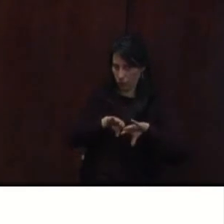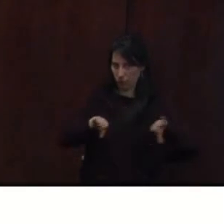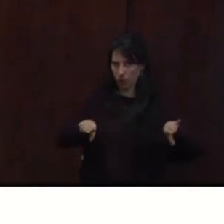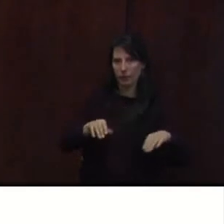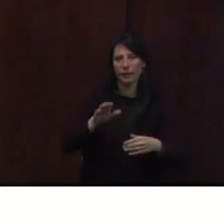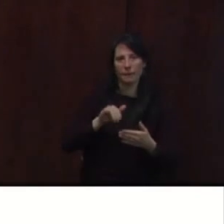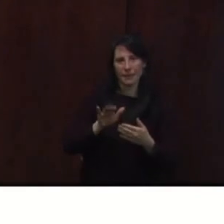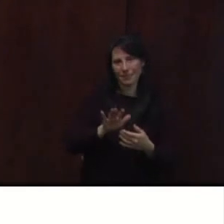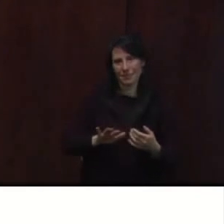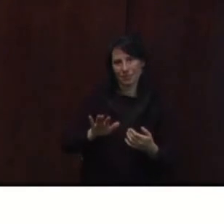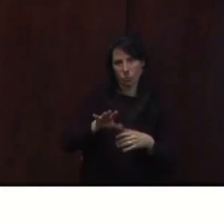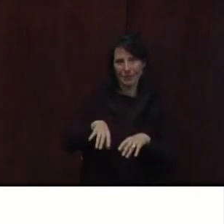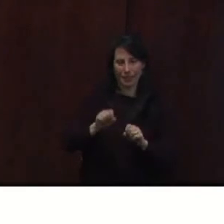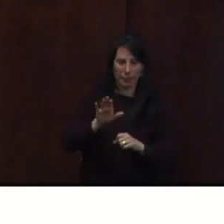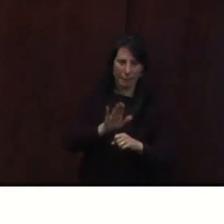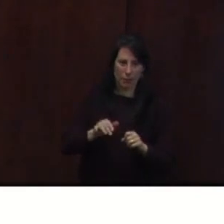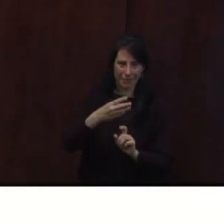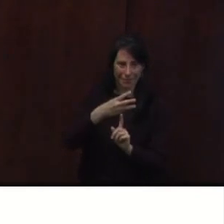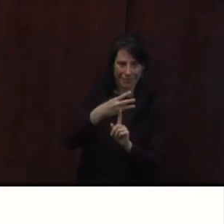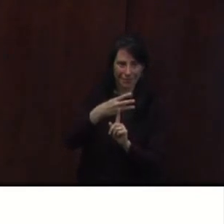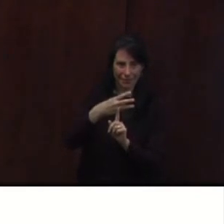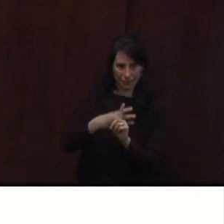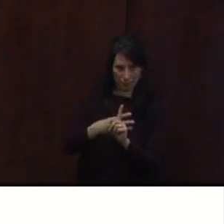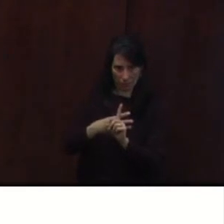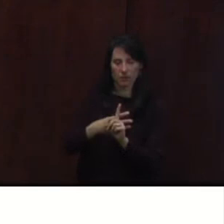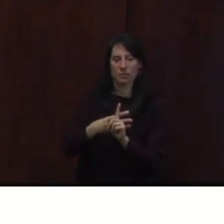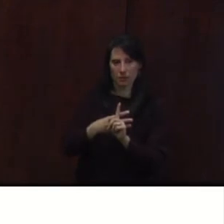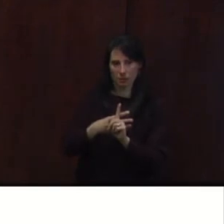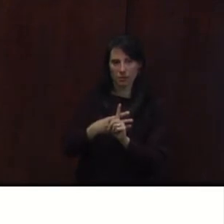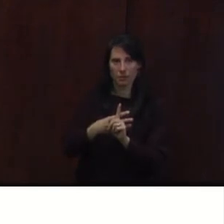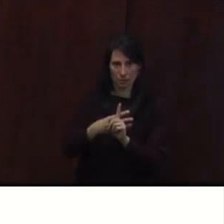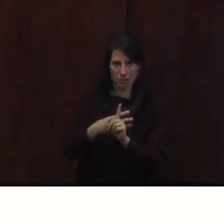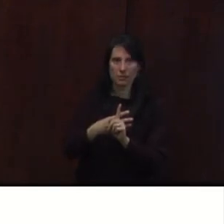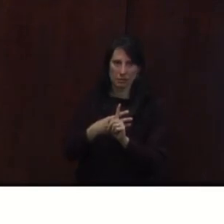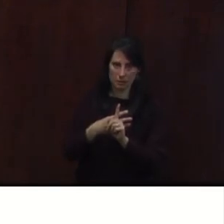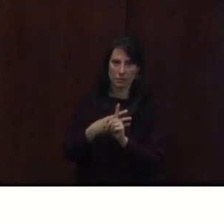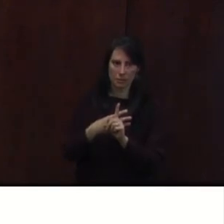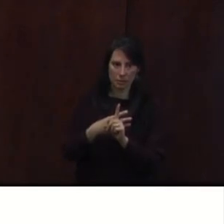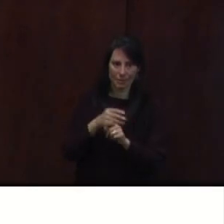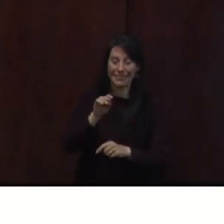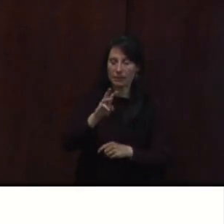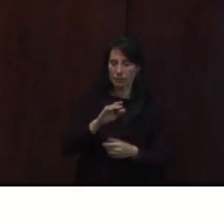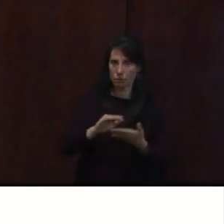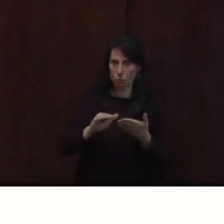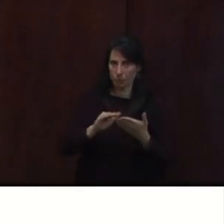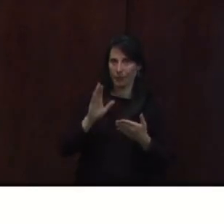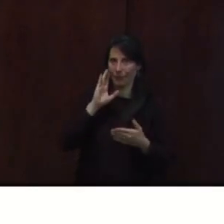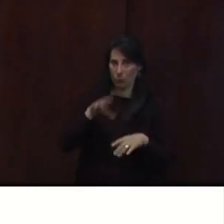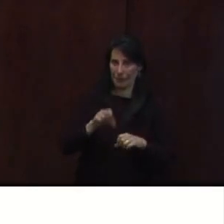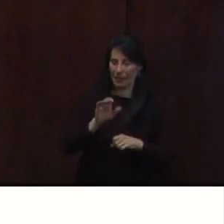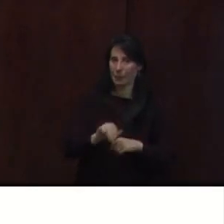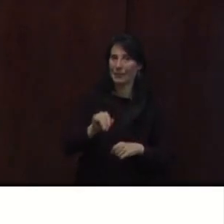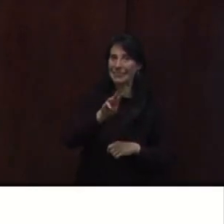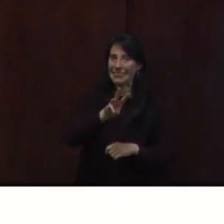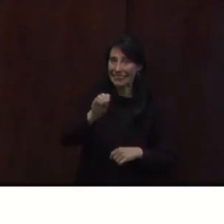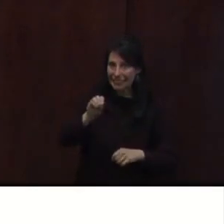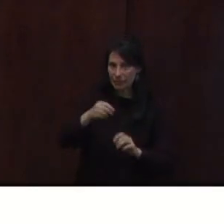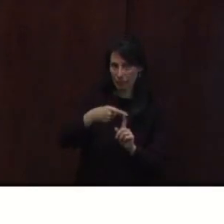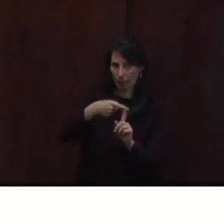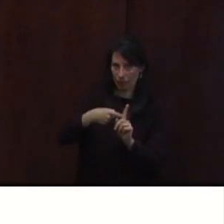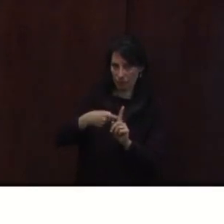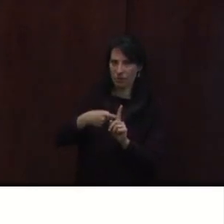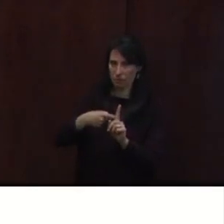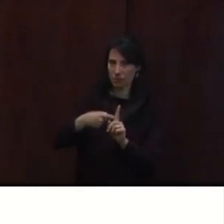at 60 months to completion. And we know that's going to change. We know we're going to start seeing more vaccine and more providers come online. But from what we're seeing